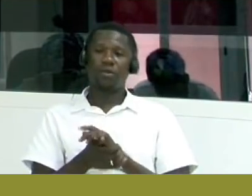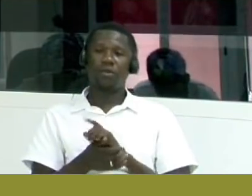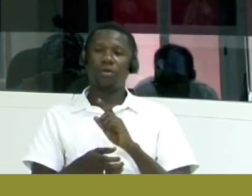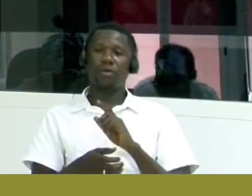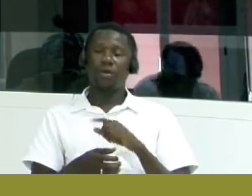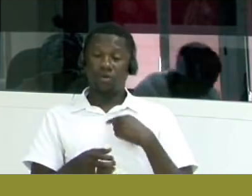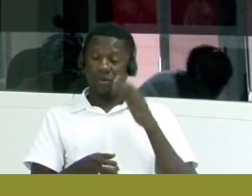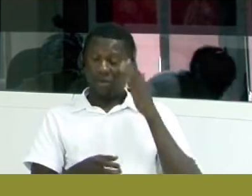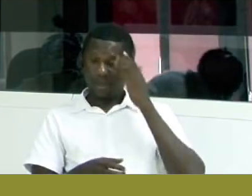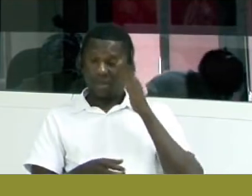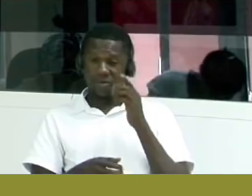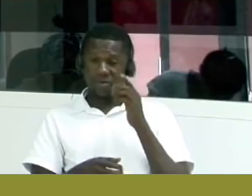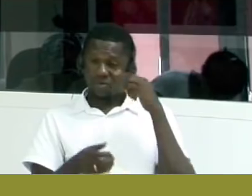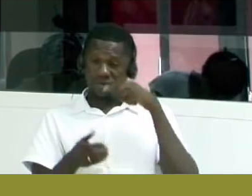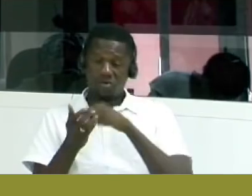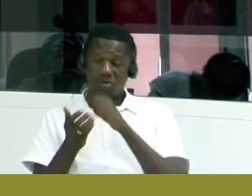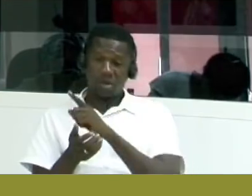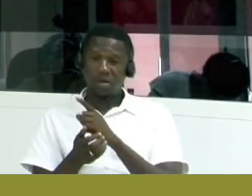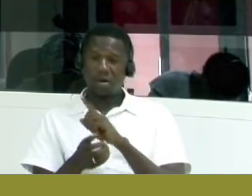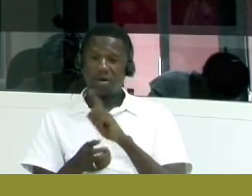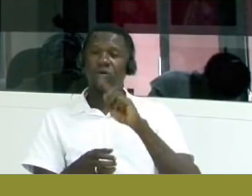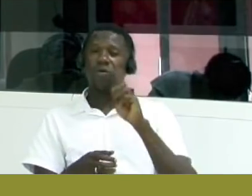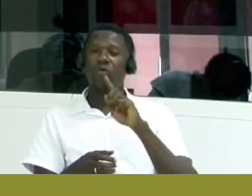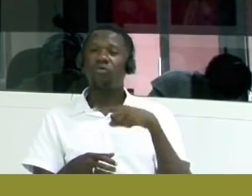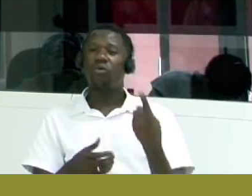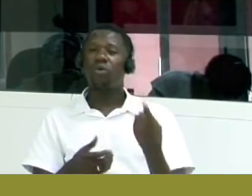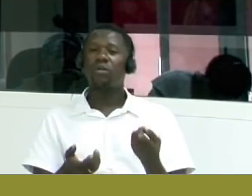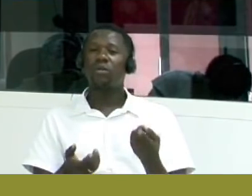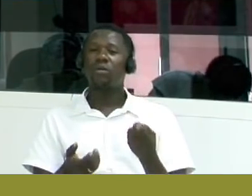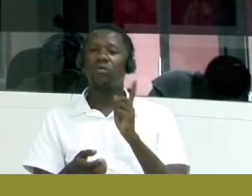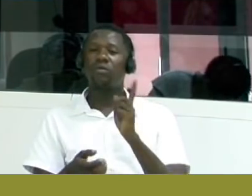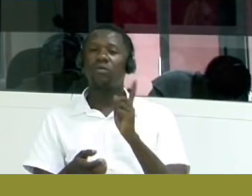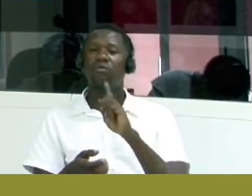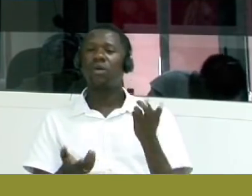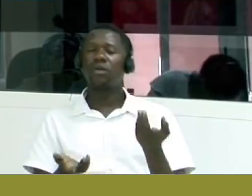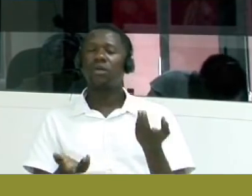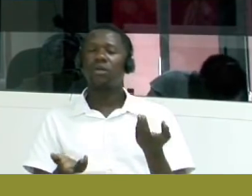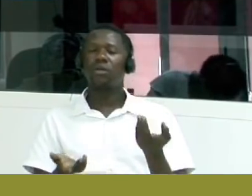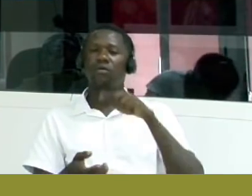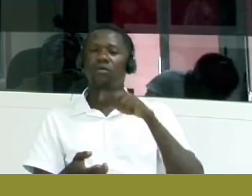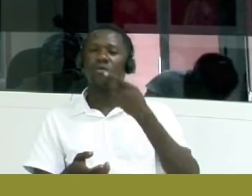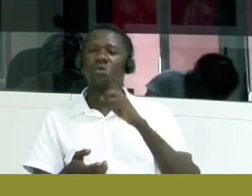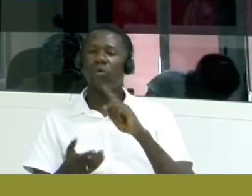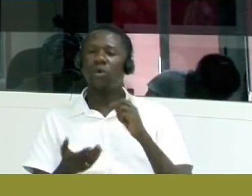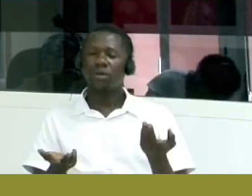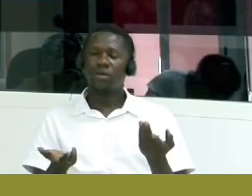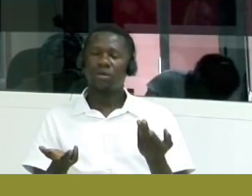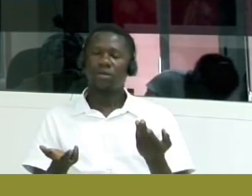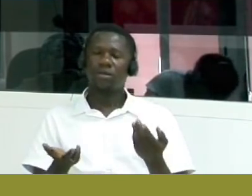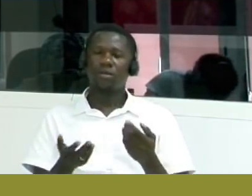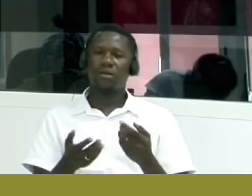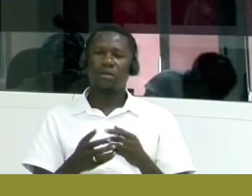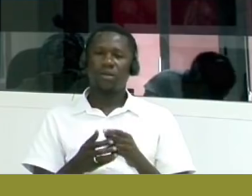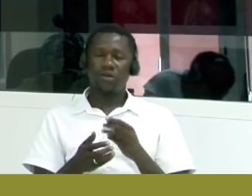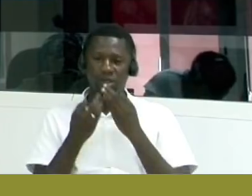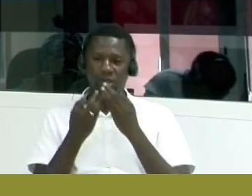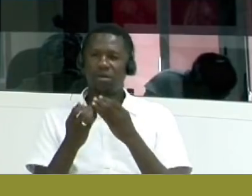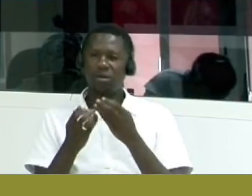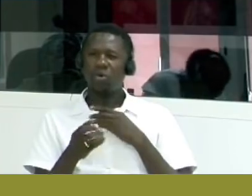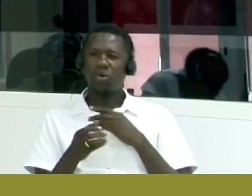what? So you are saying what? He interfered with police operations. To do